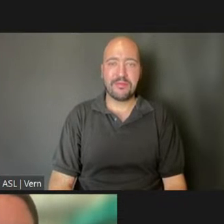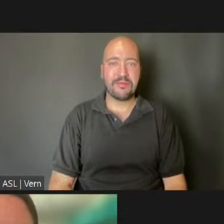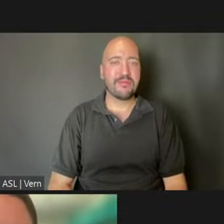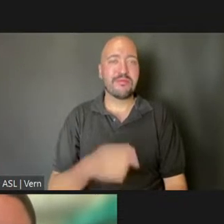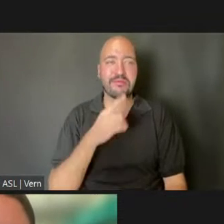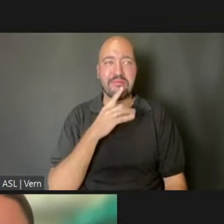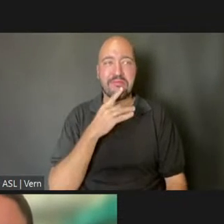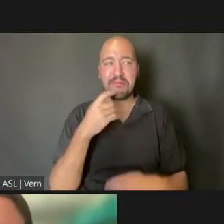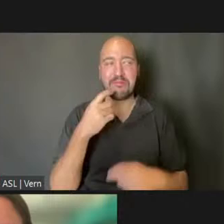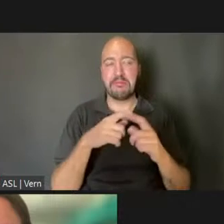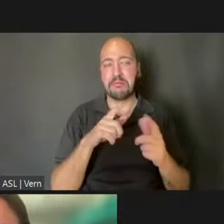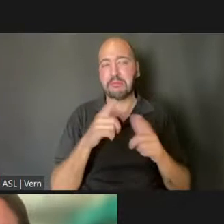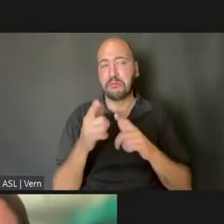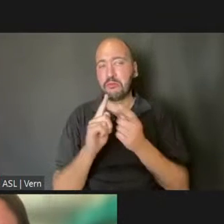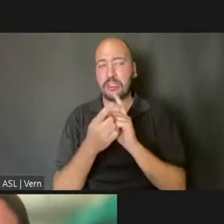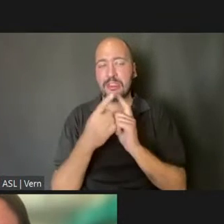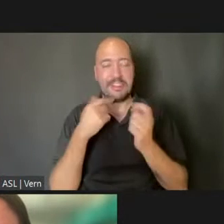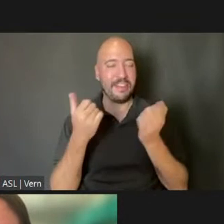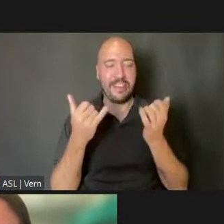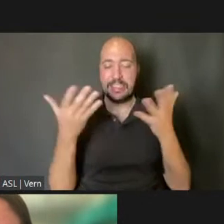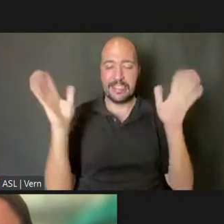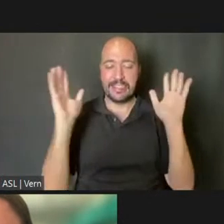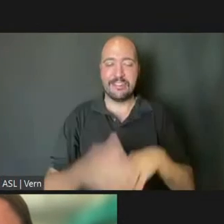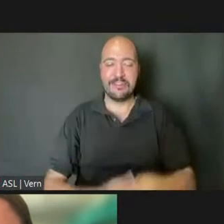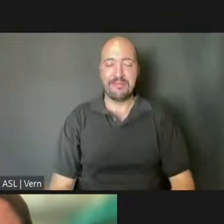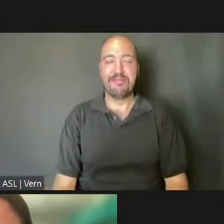That's it. Thank you.